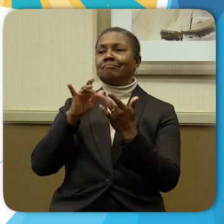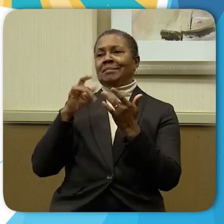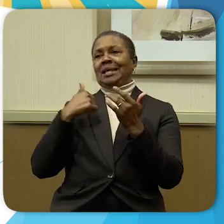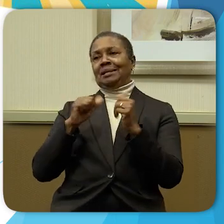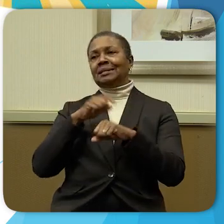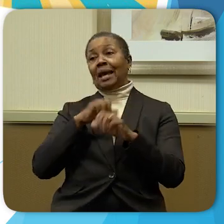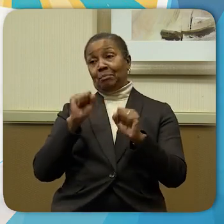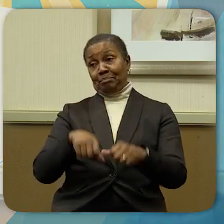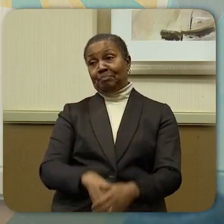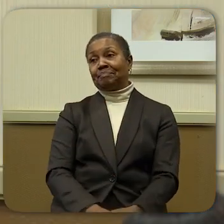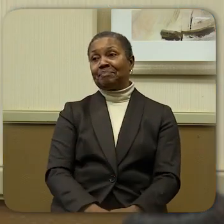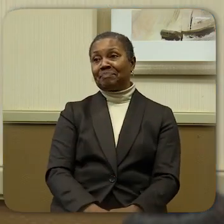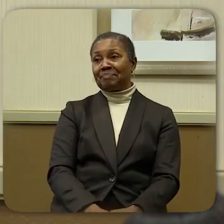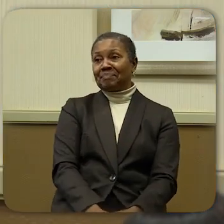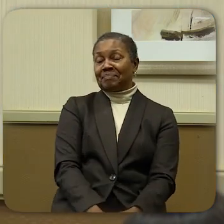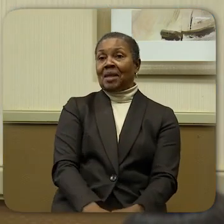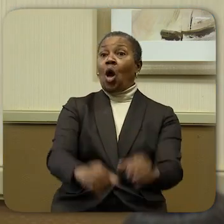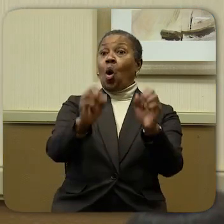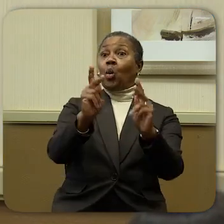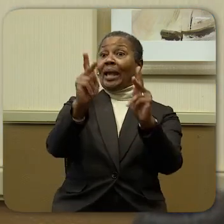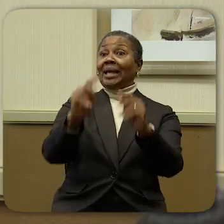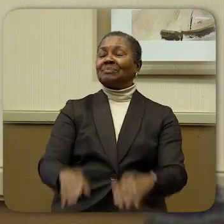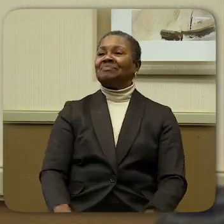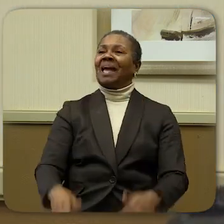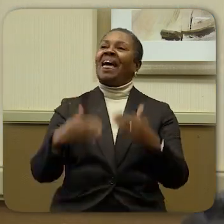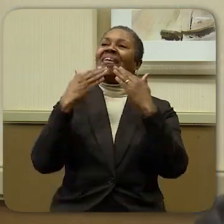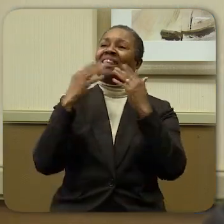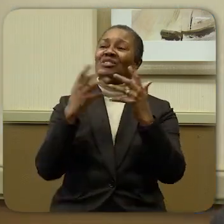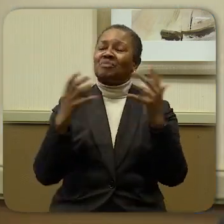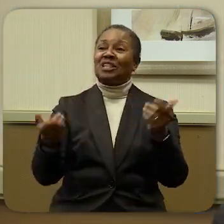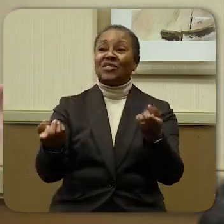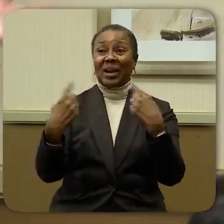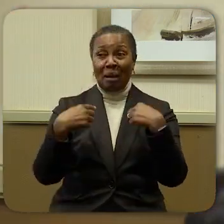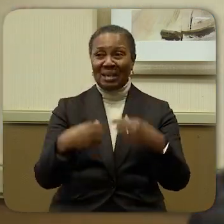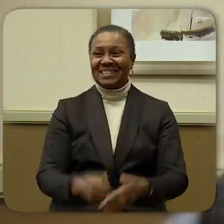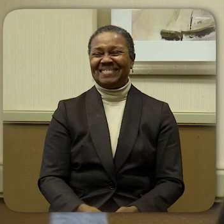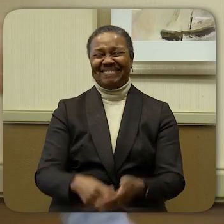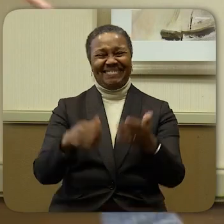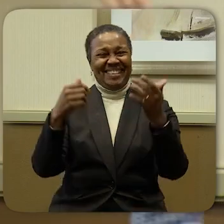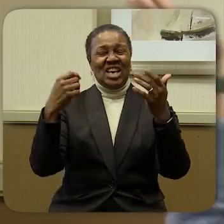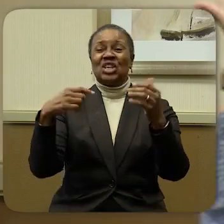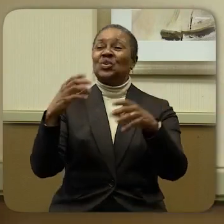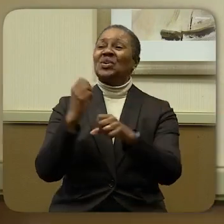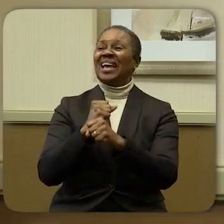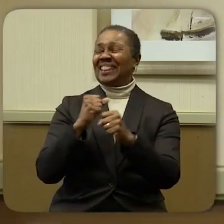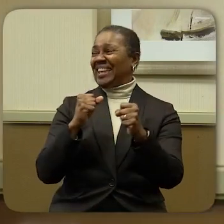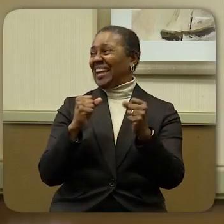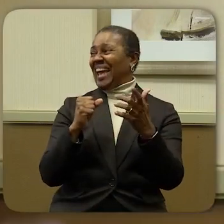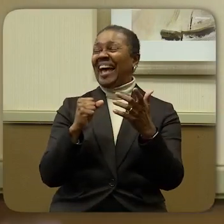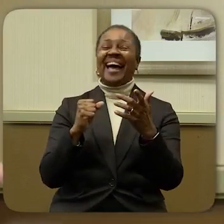to me. Okay, well, thank you so much for being here. You will get the